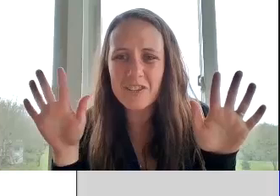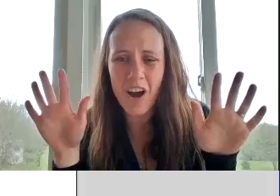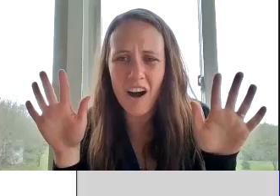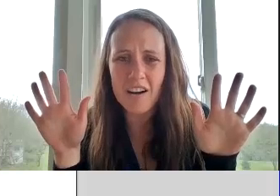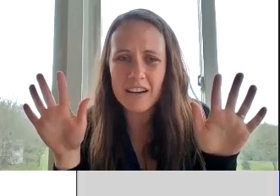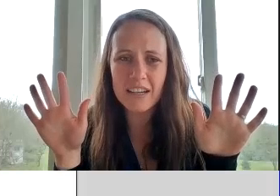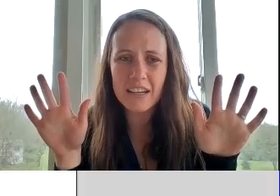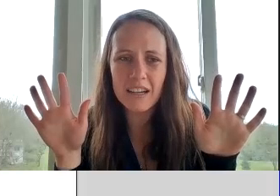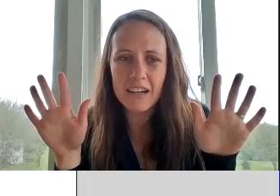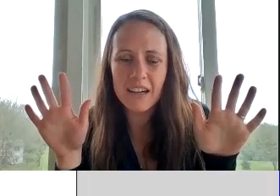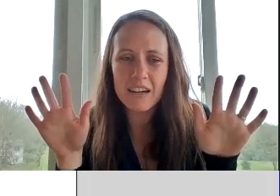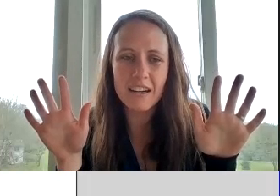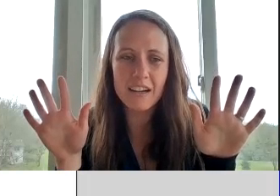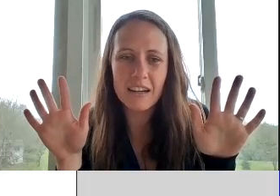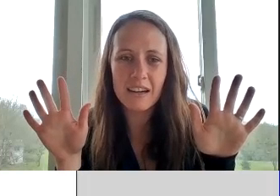is it the dog?